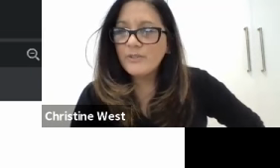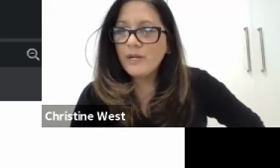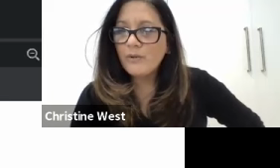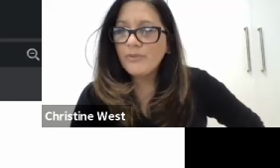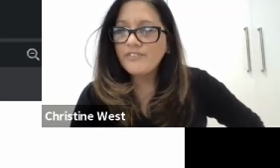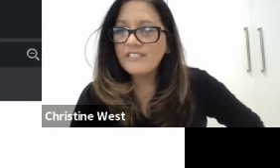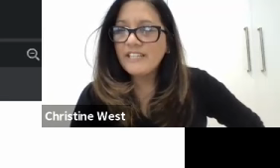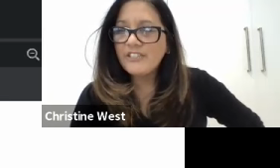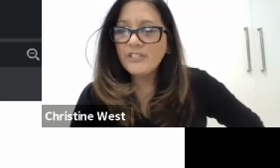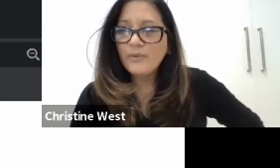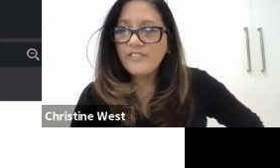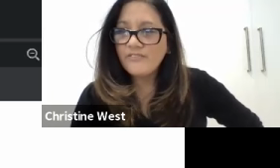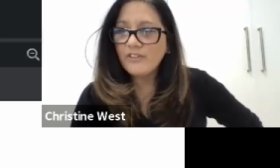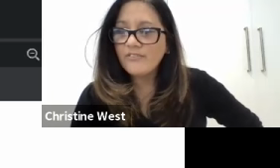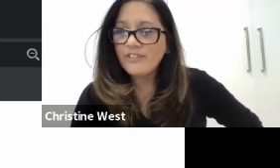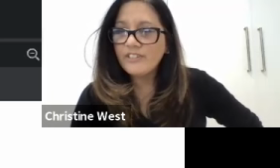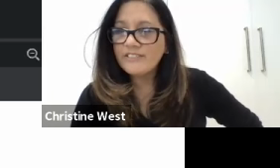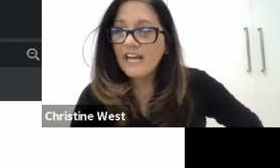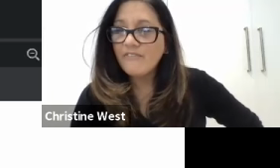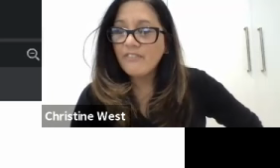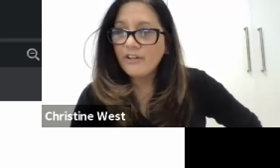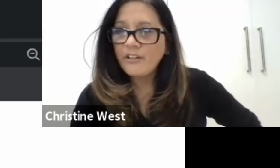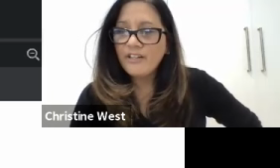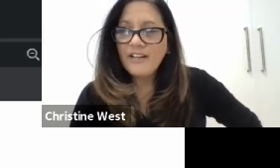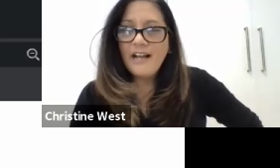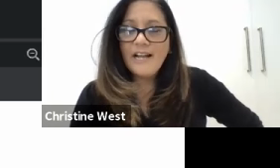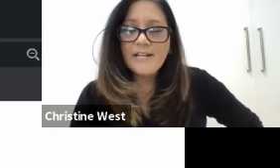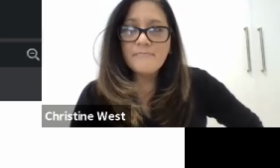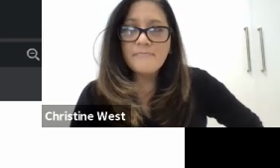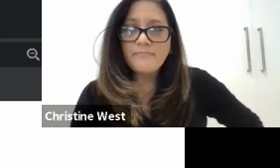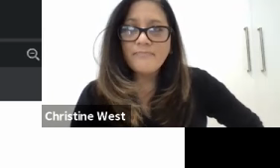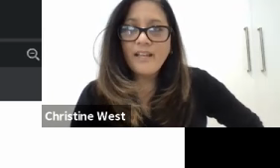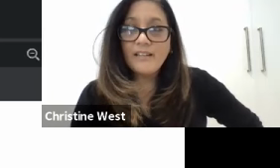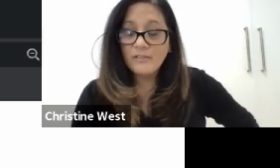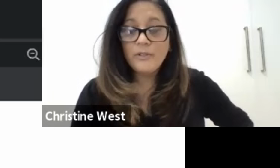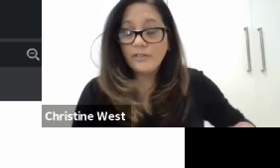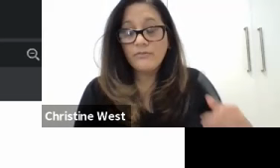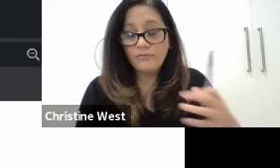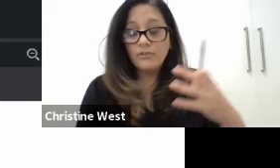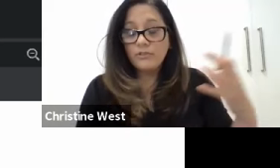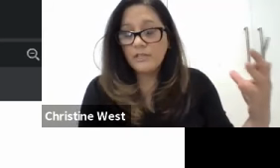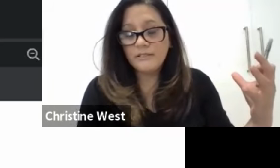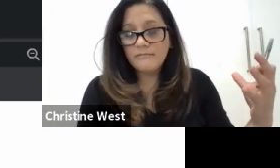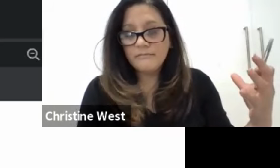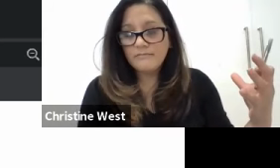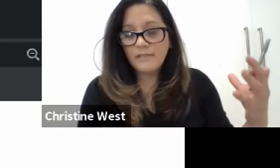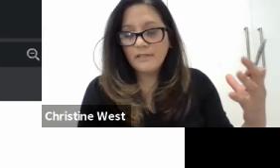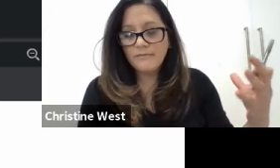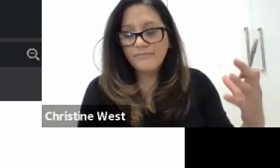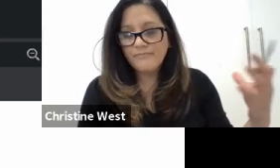we did a two hour presentation with deaf and hard of hearing staff there, including their full